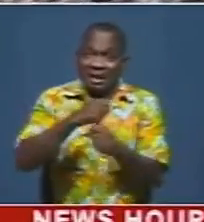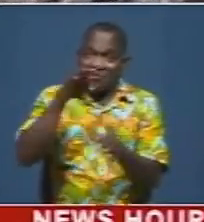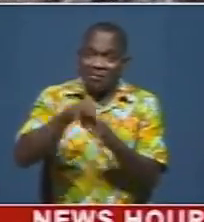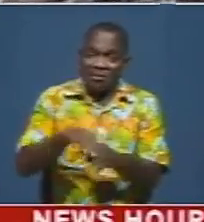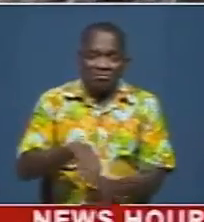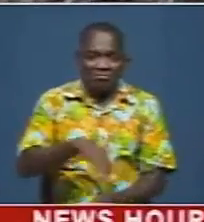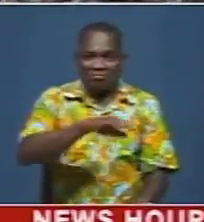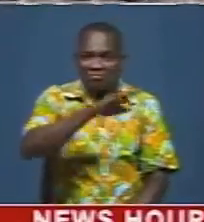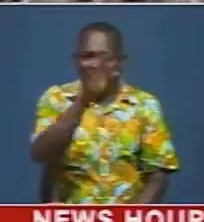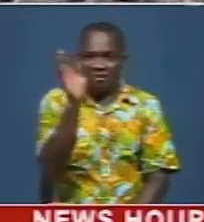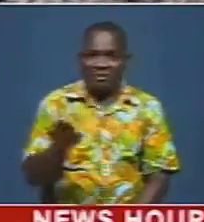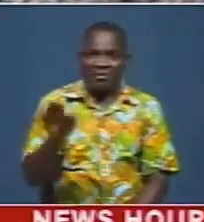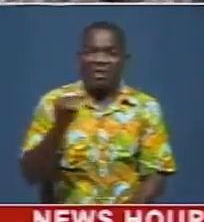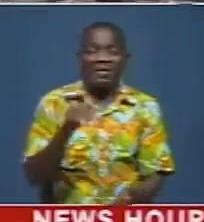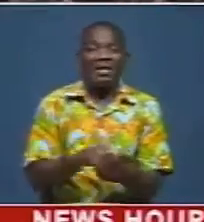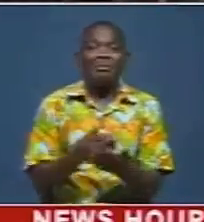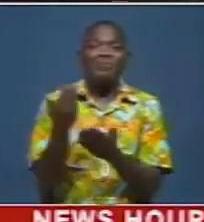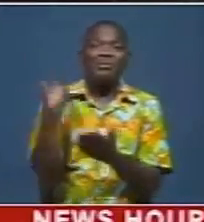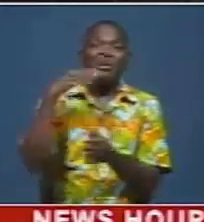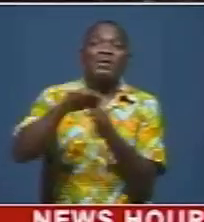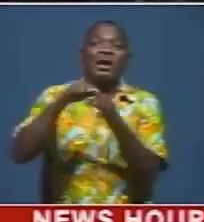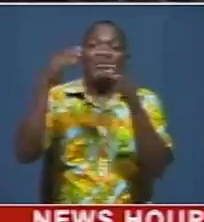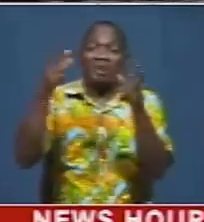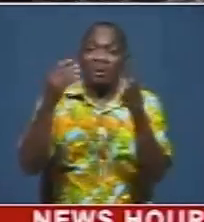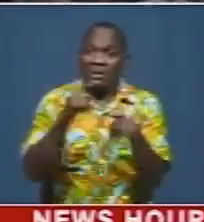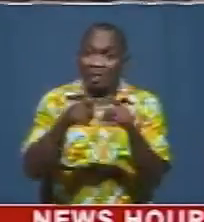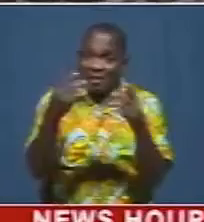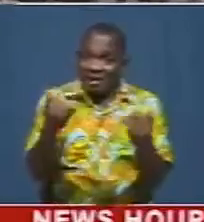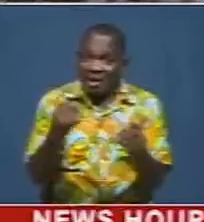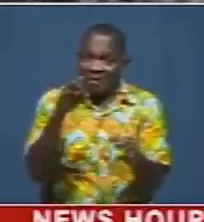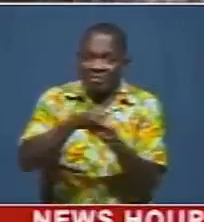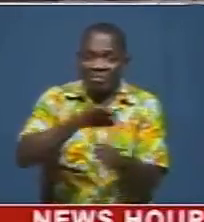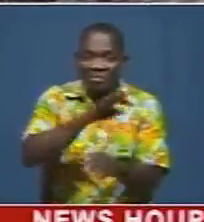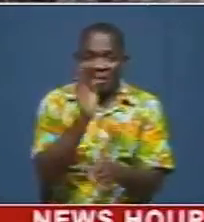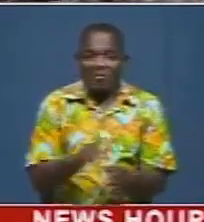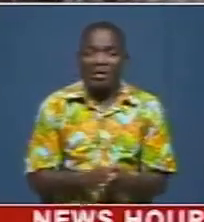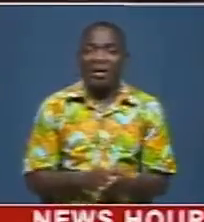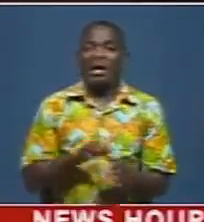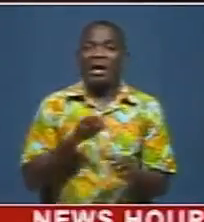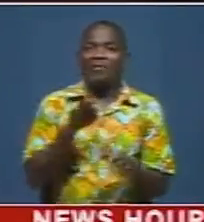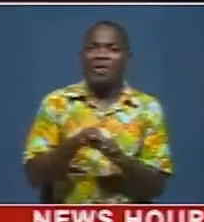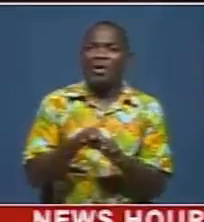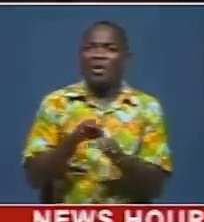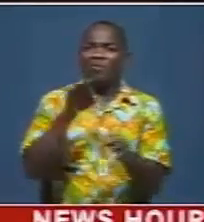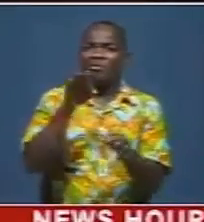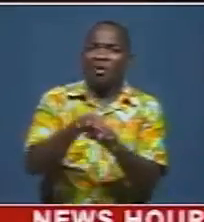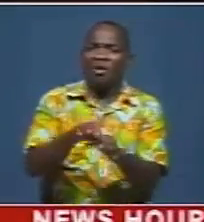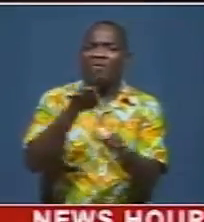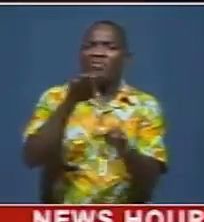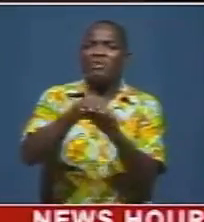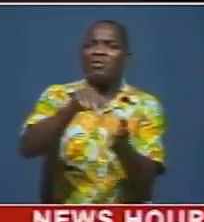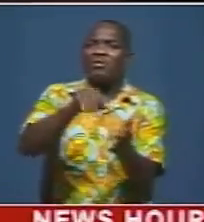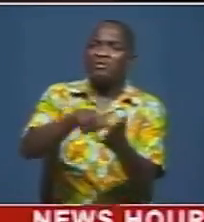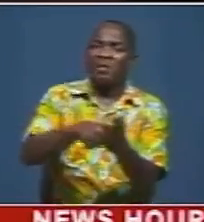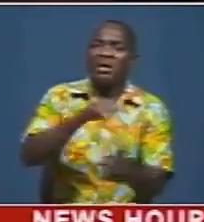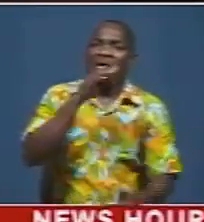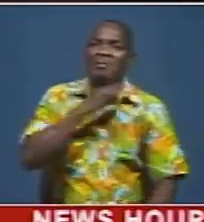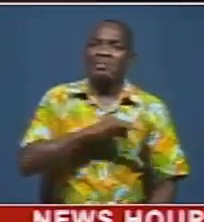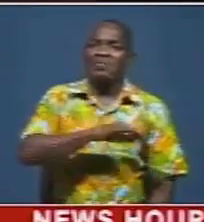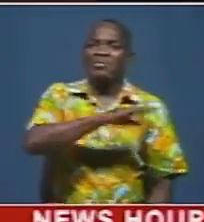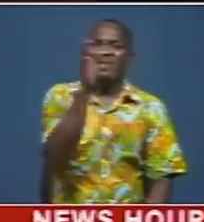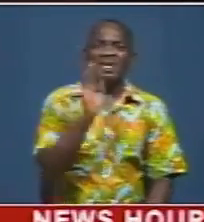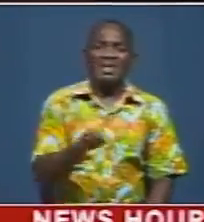yet to benefit from any of the government's flagship programs. So far, there have been no development in